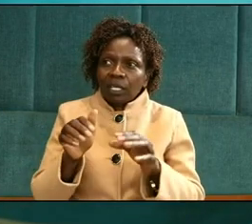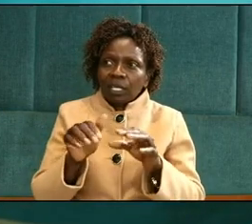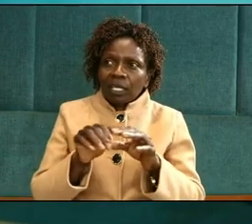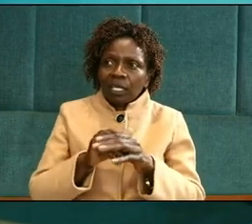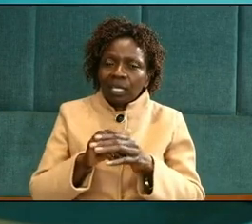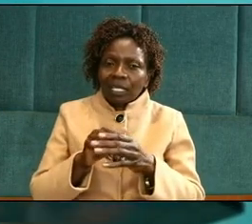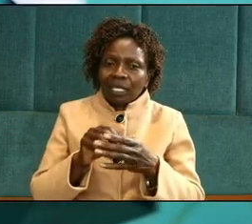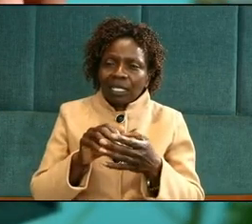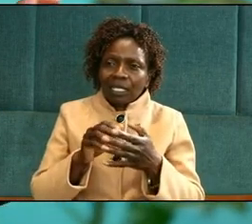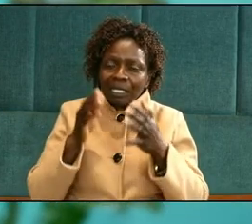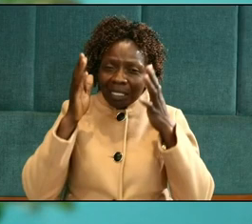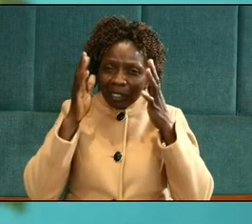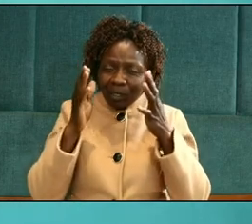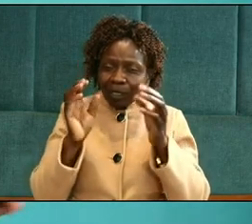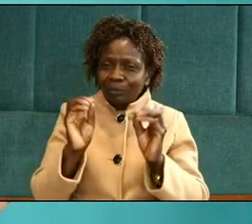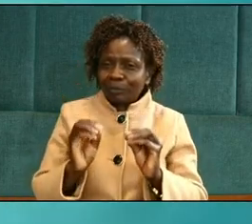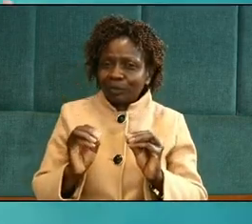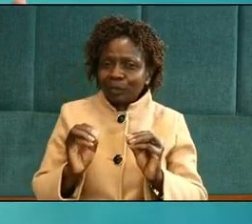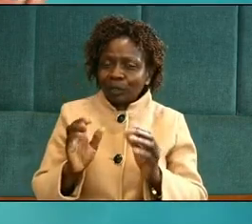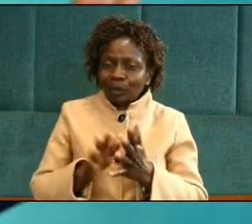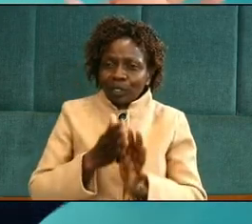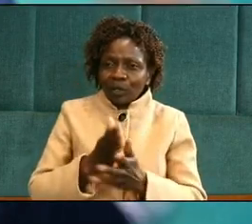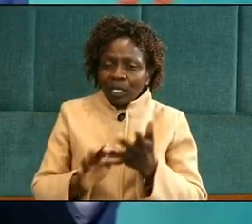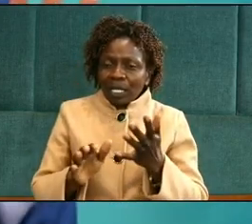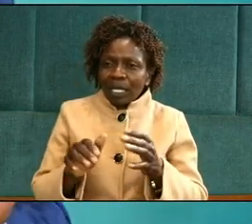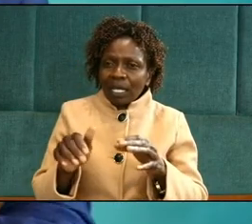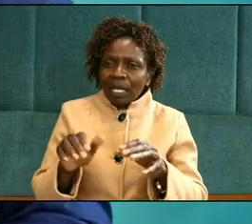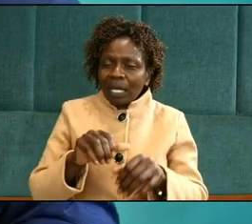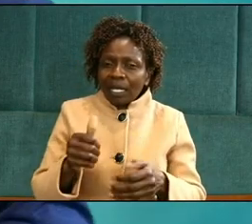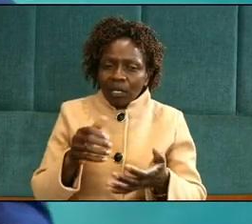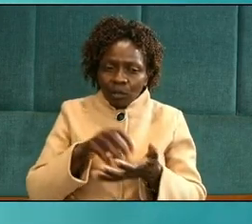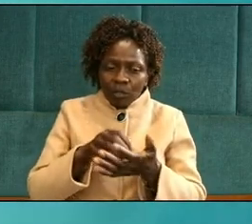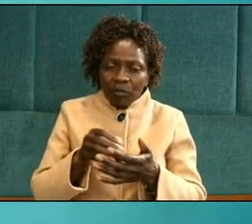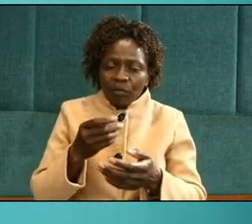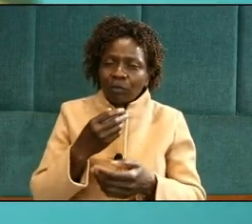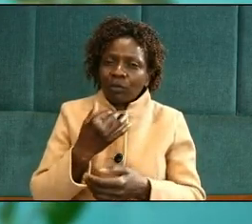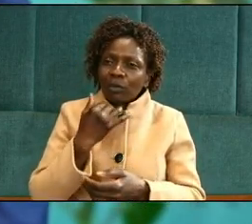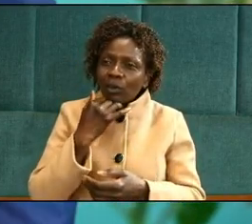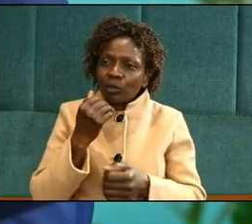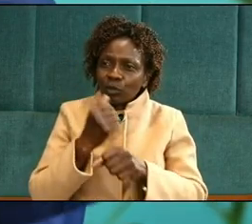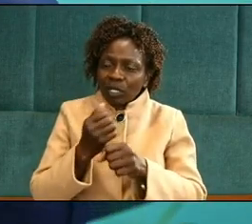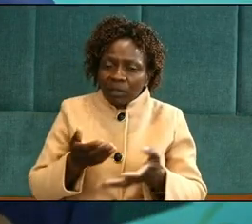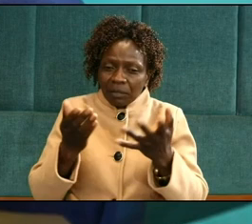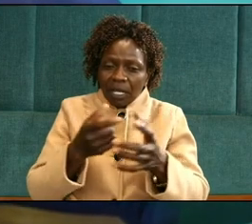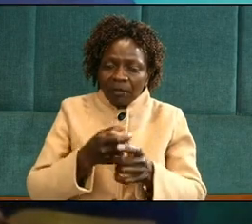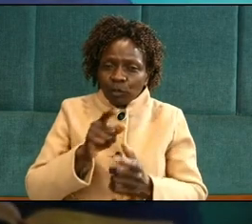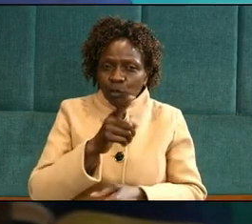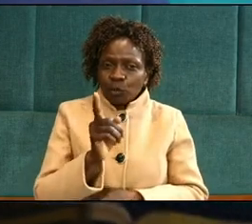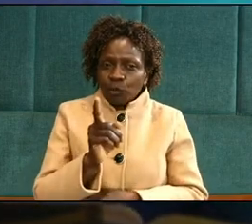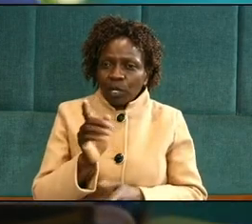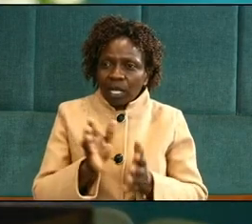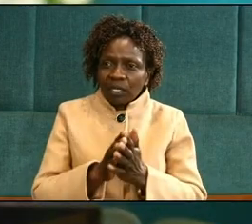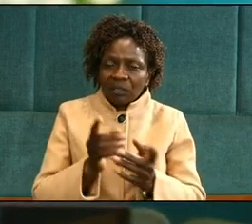and intentionally, without any cause of wrongdoing, they bring a gift to you,